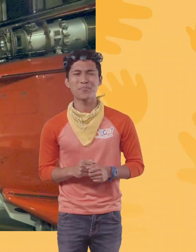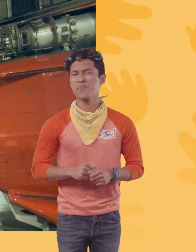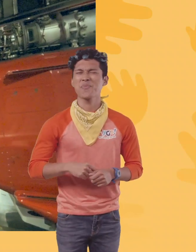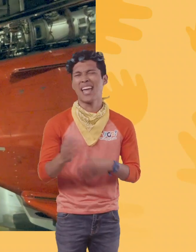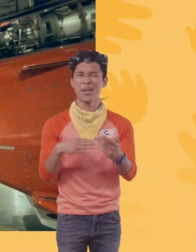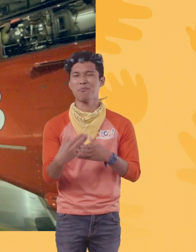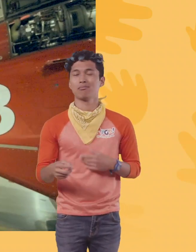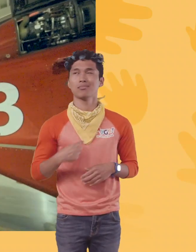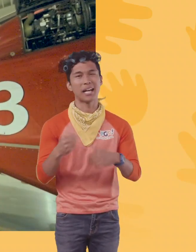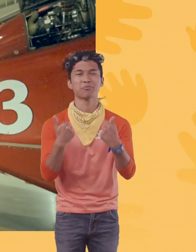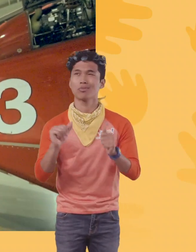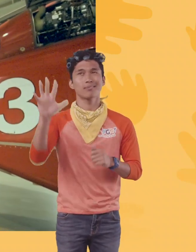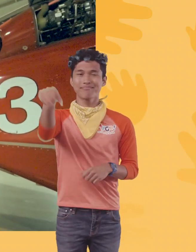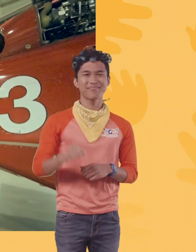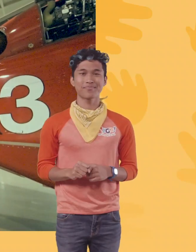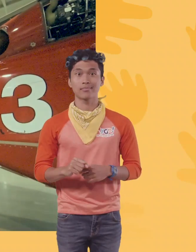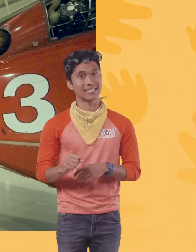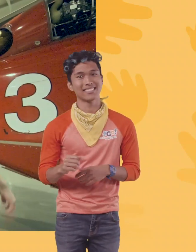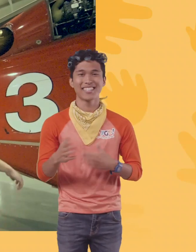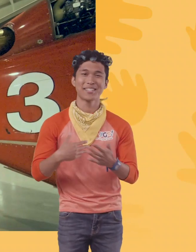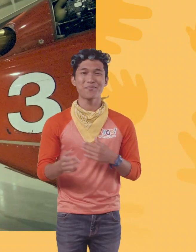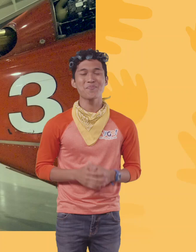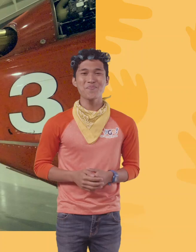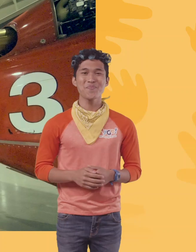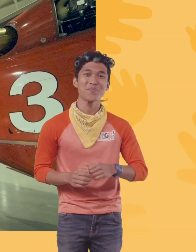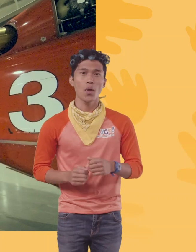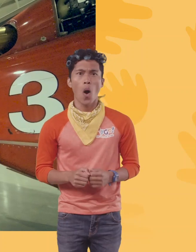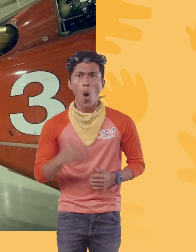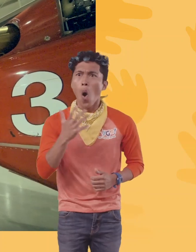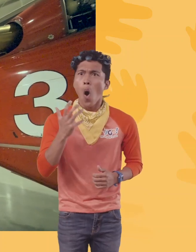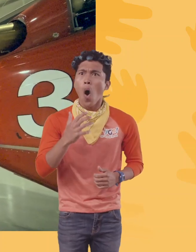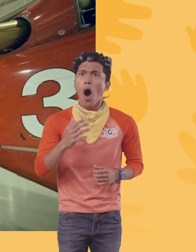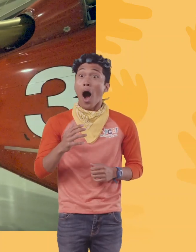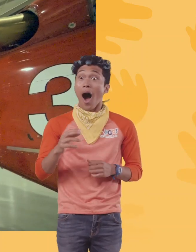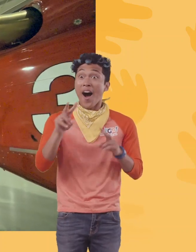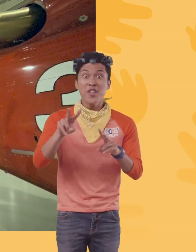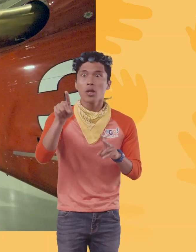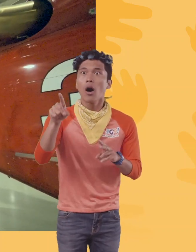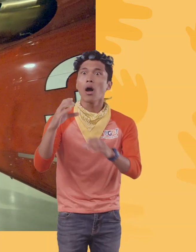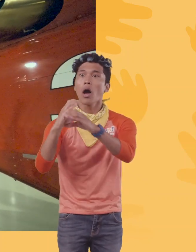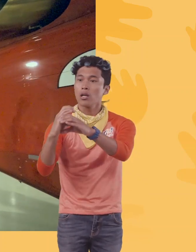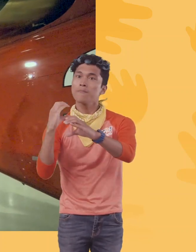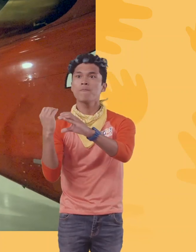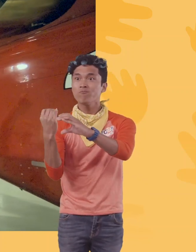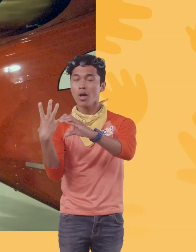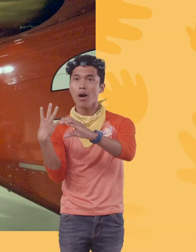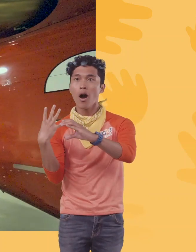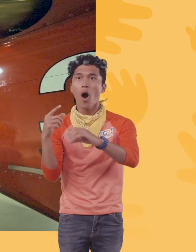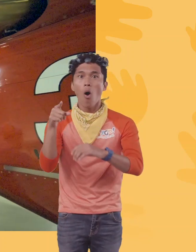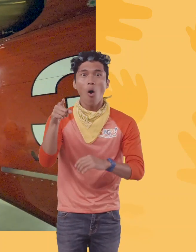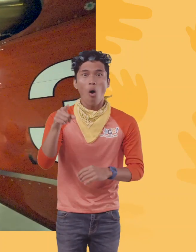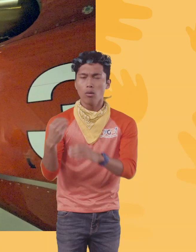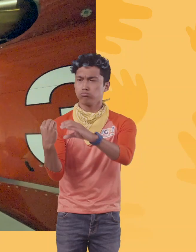Oh, anyways, I was just trying to touch it. Whoa, look at this. The exhaust.